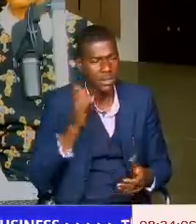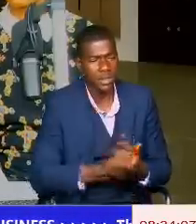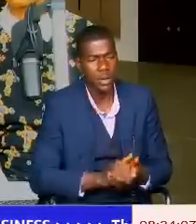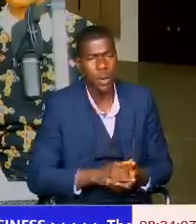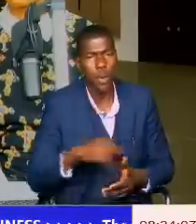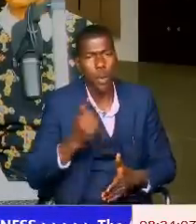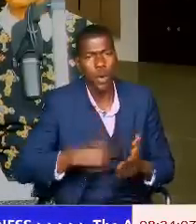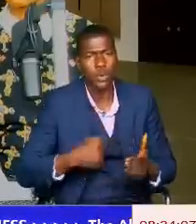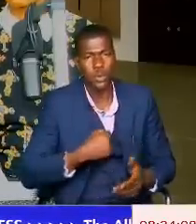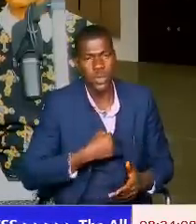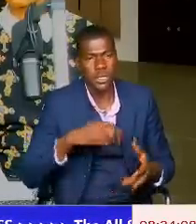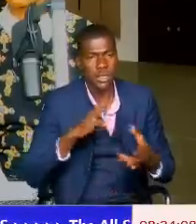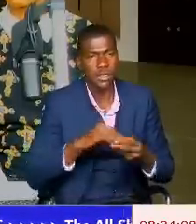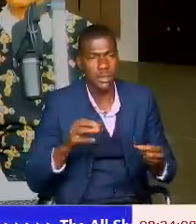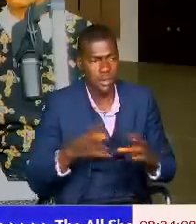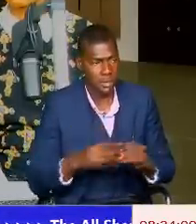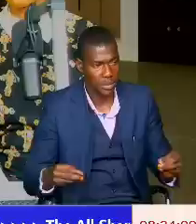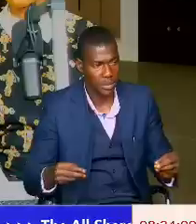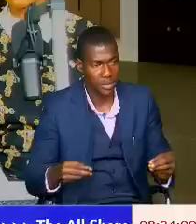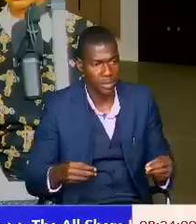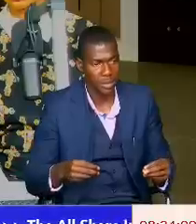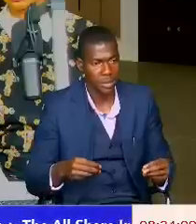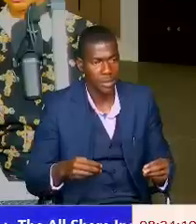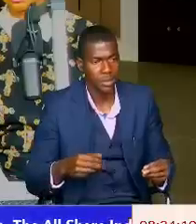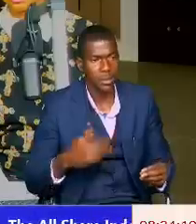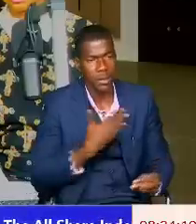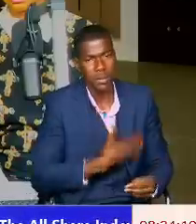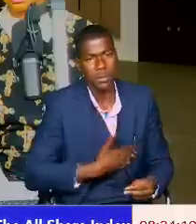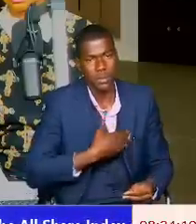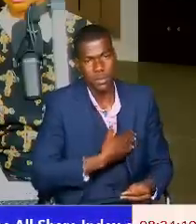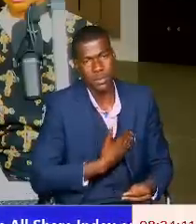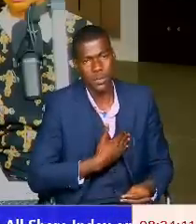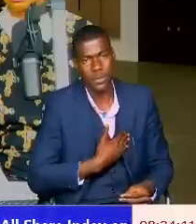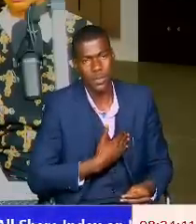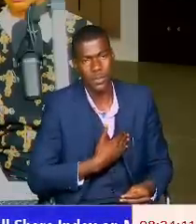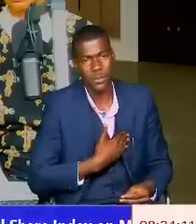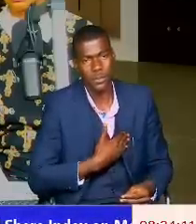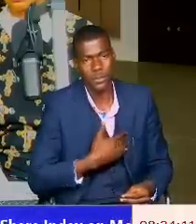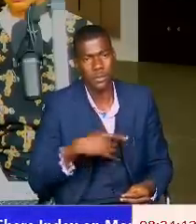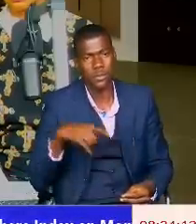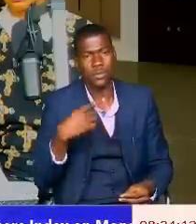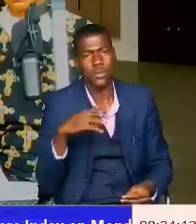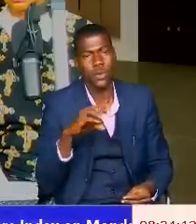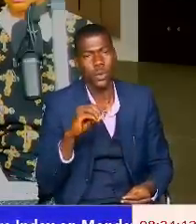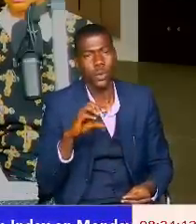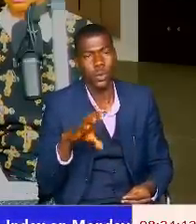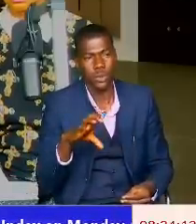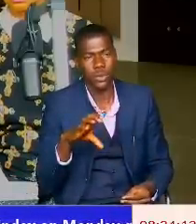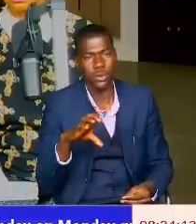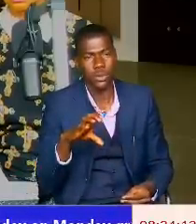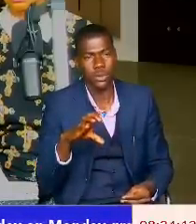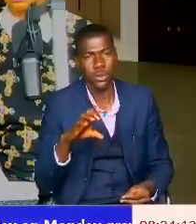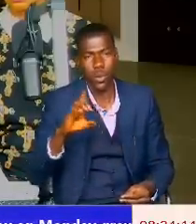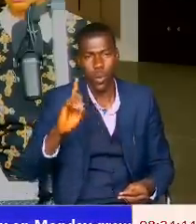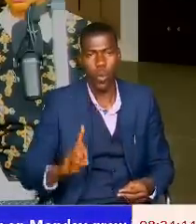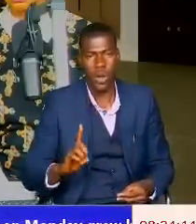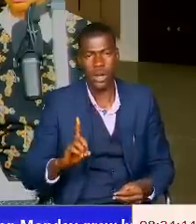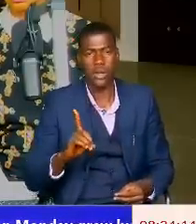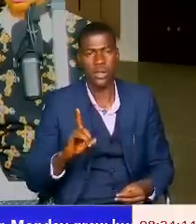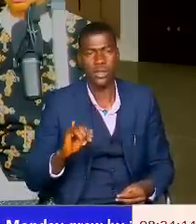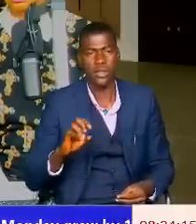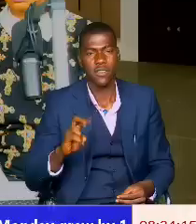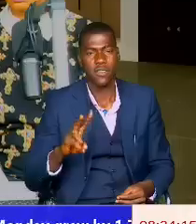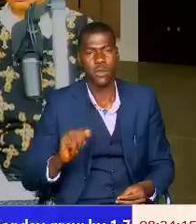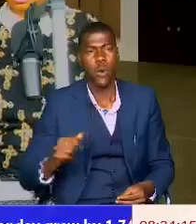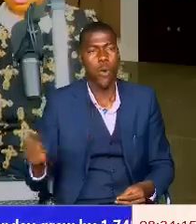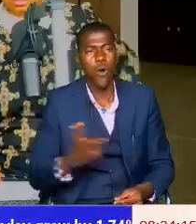sense. On behalf of the GOC 1D, make we stand up, give Nigerian Army standing ovation.